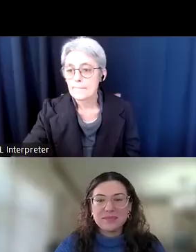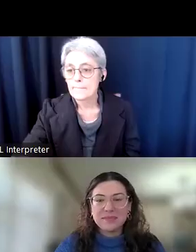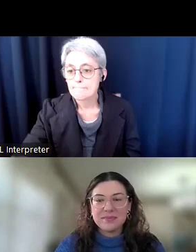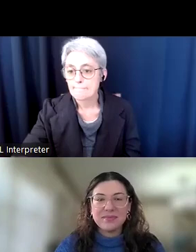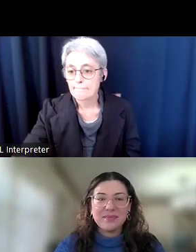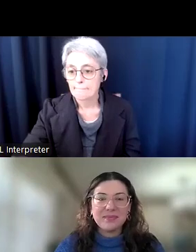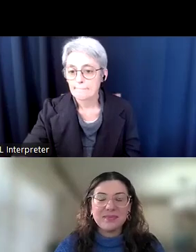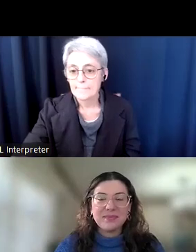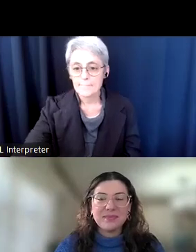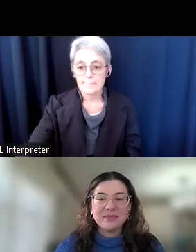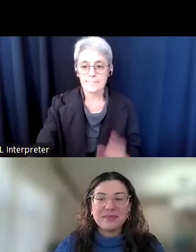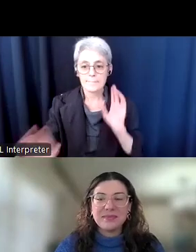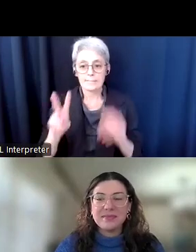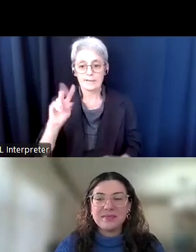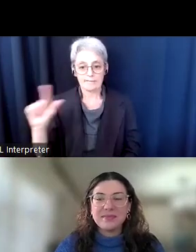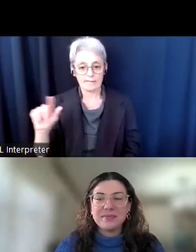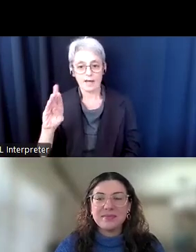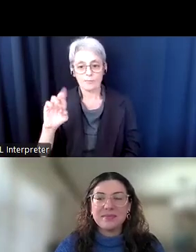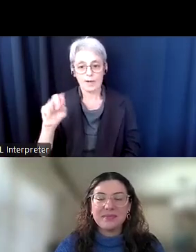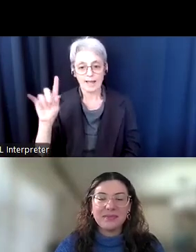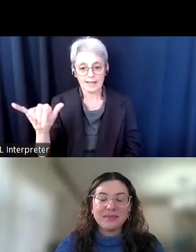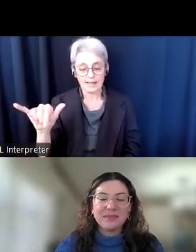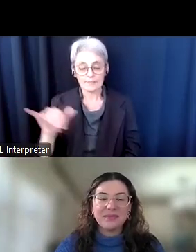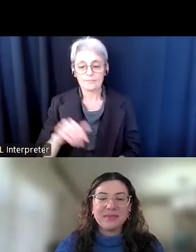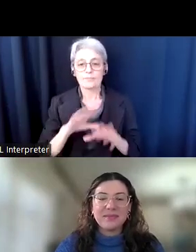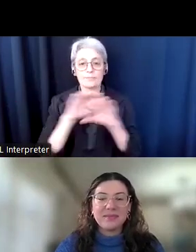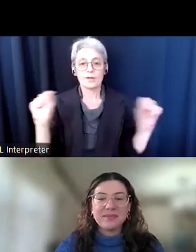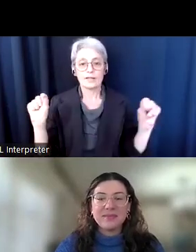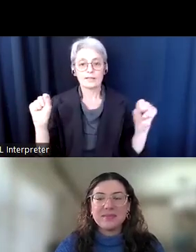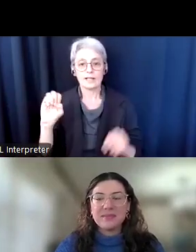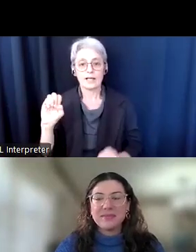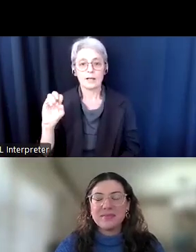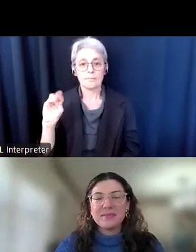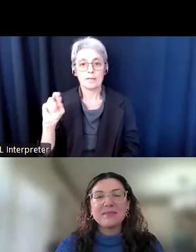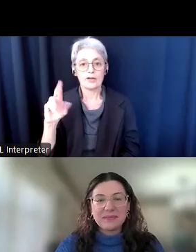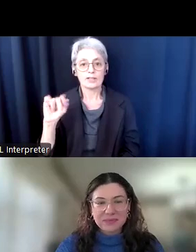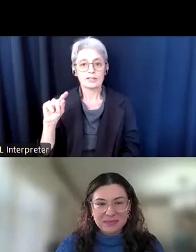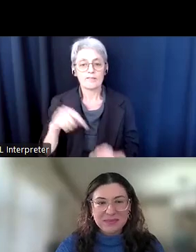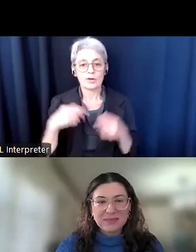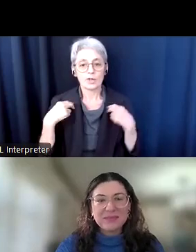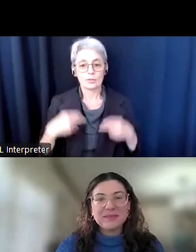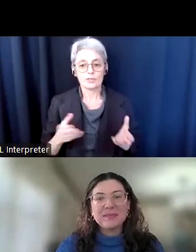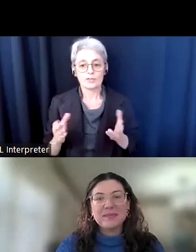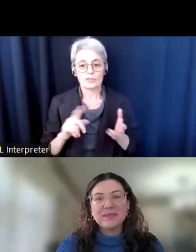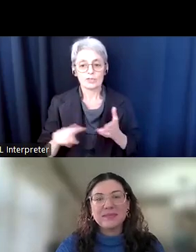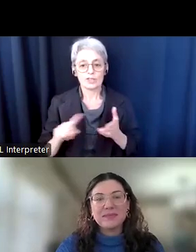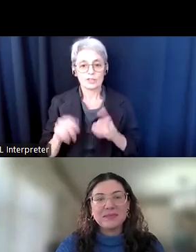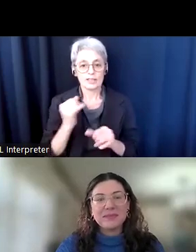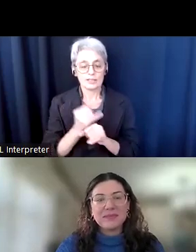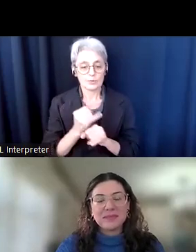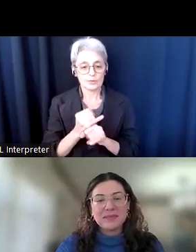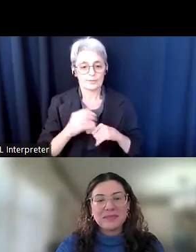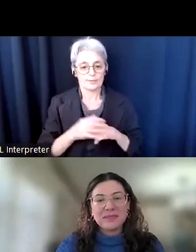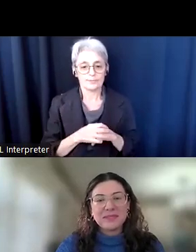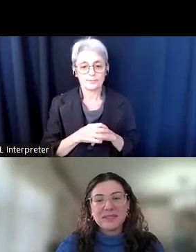Yes. Hi, I'm Val Bradley. I'm the President Emerita of the Human Services Research Institute. And